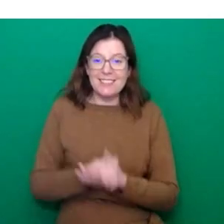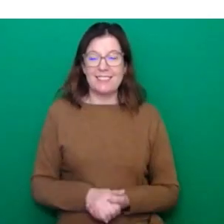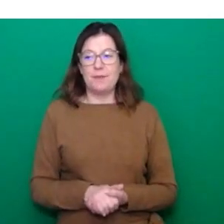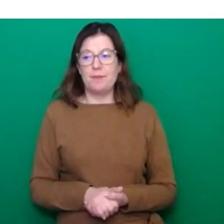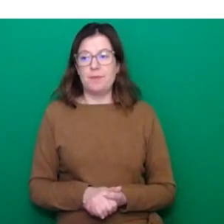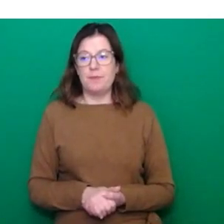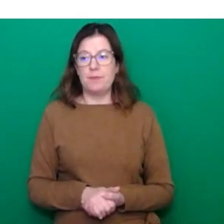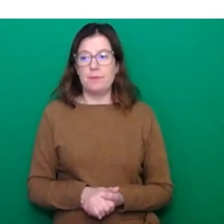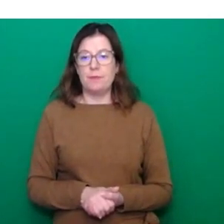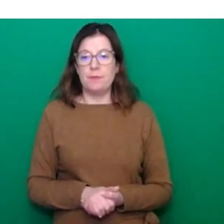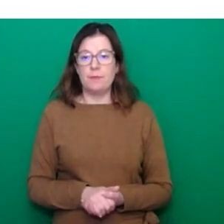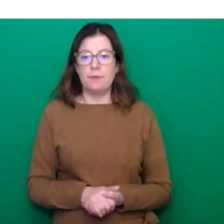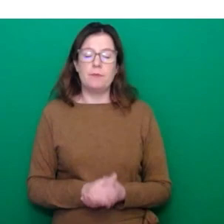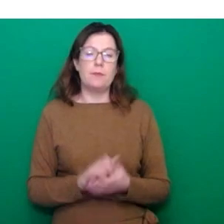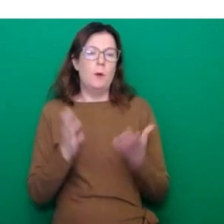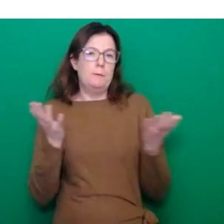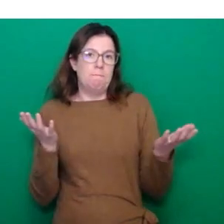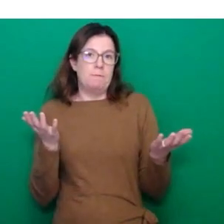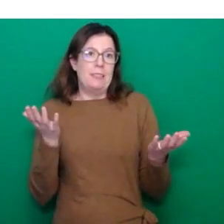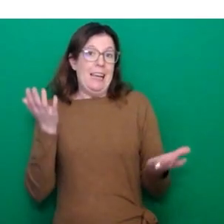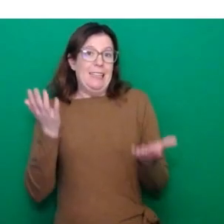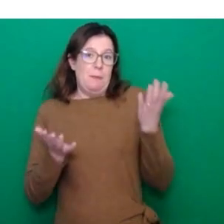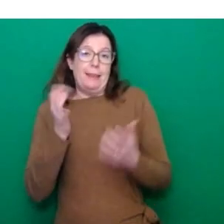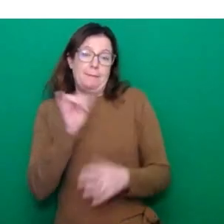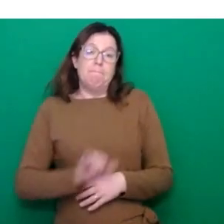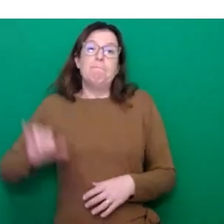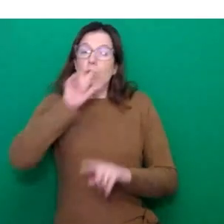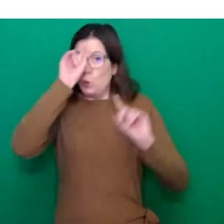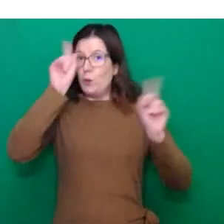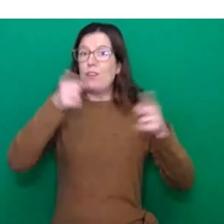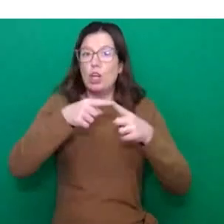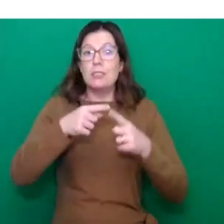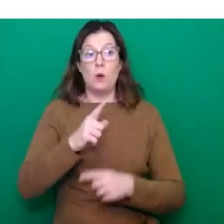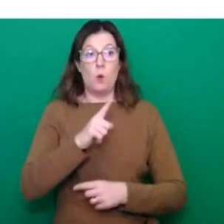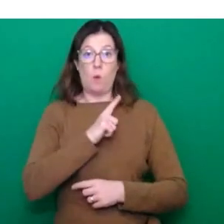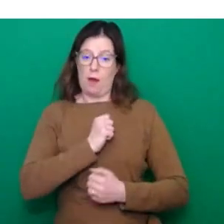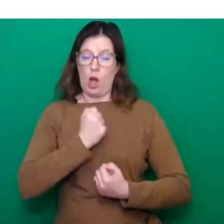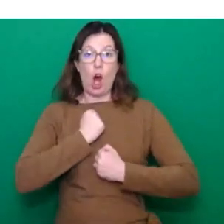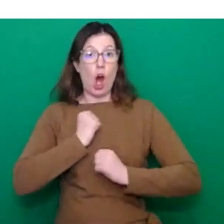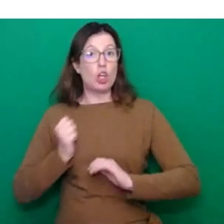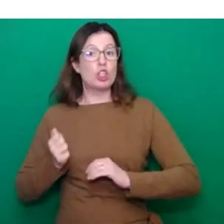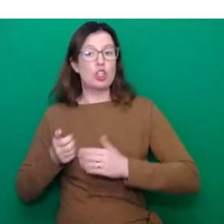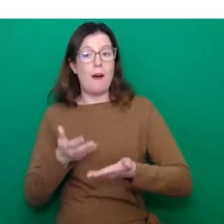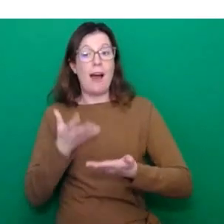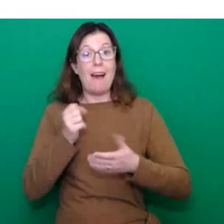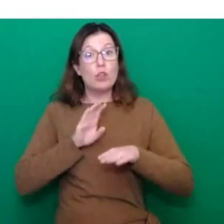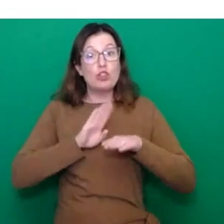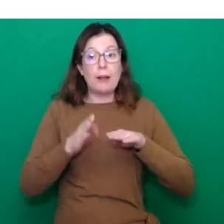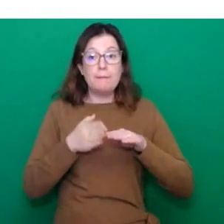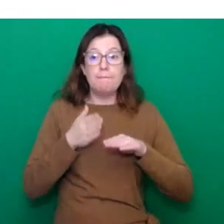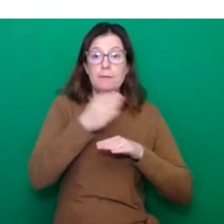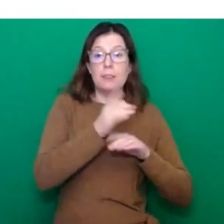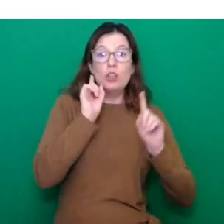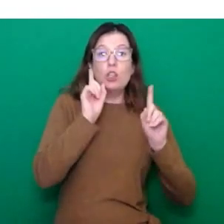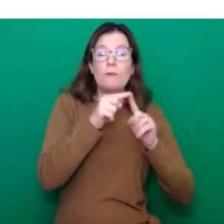Yeah, I think it depends on what university you go to. Because within our service, we have trainees who have gone to the University of